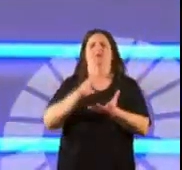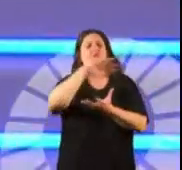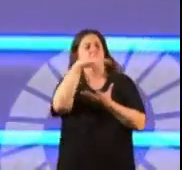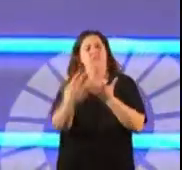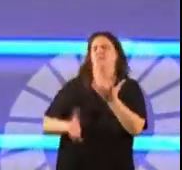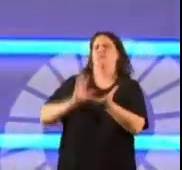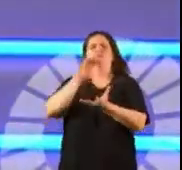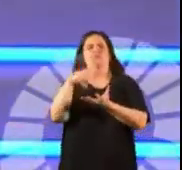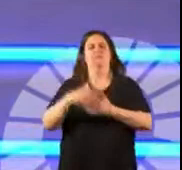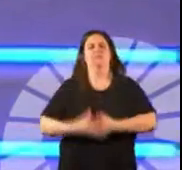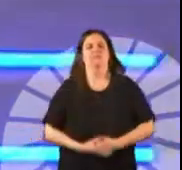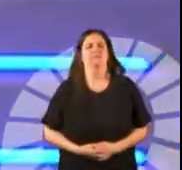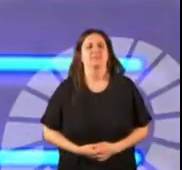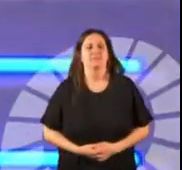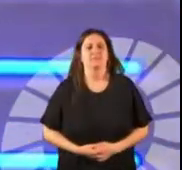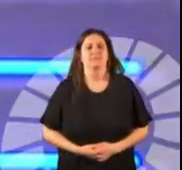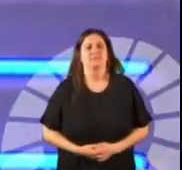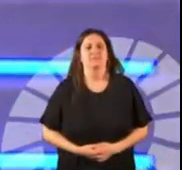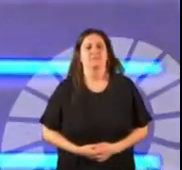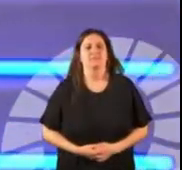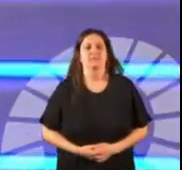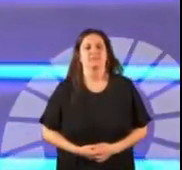to